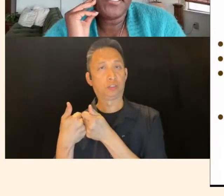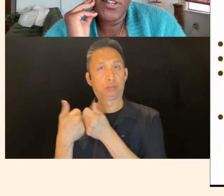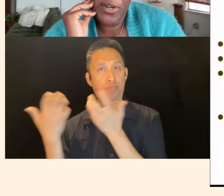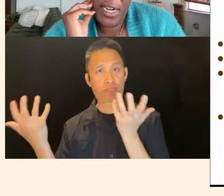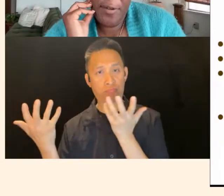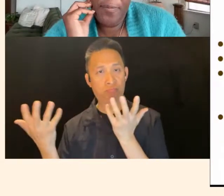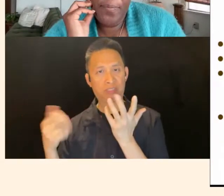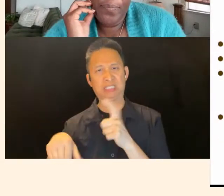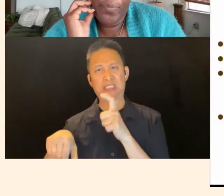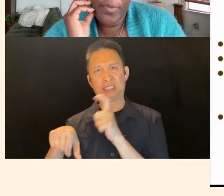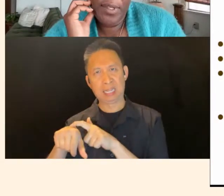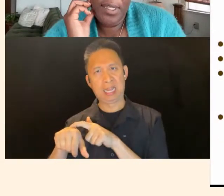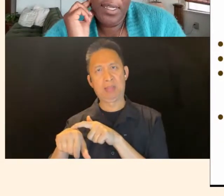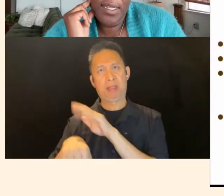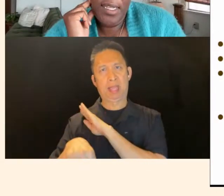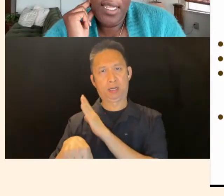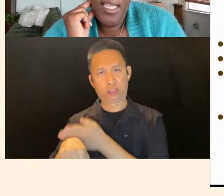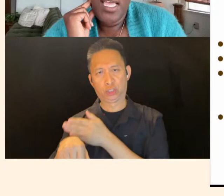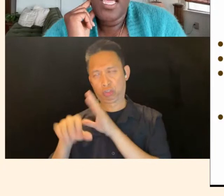and unlearning.